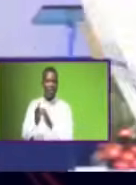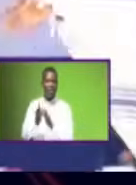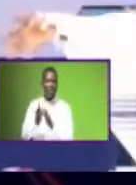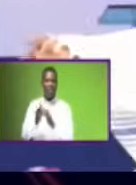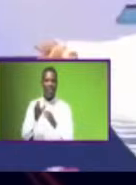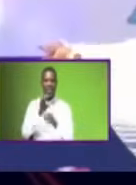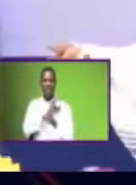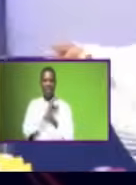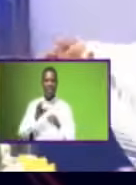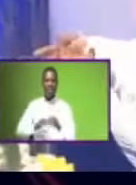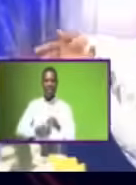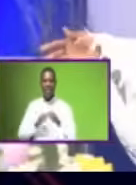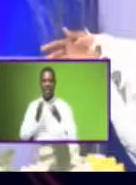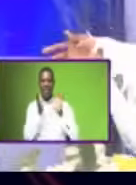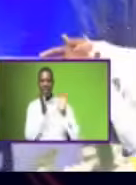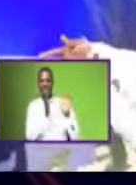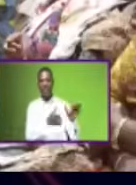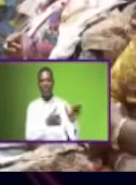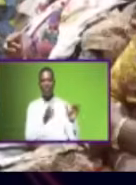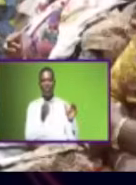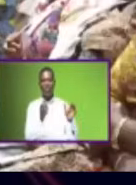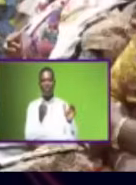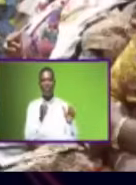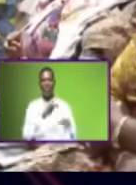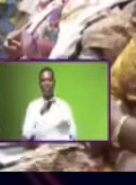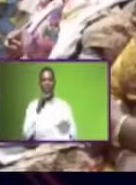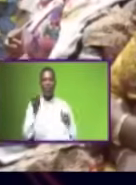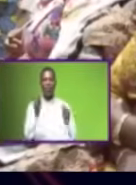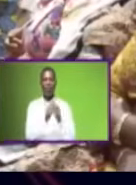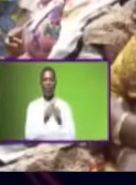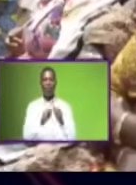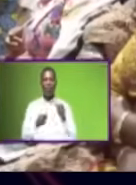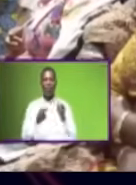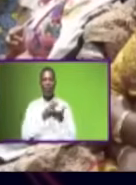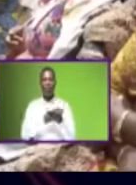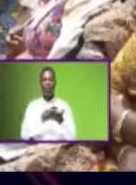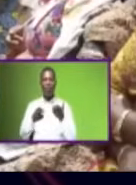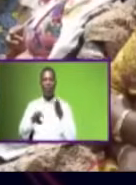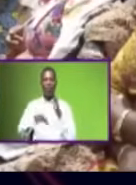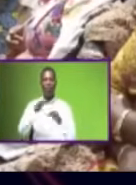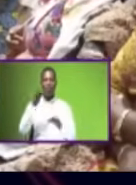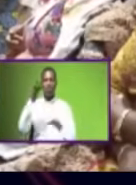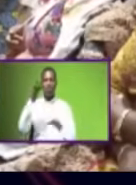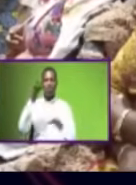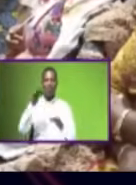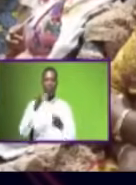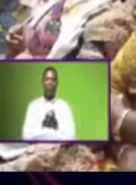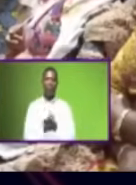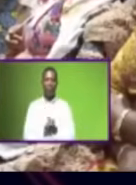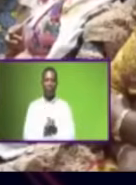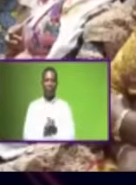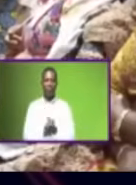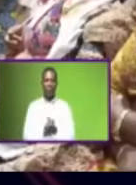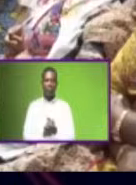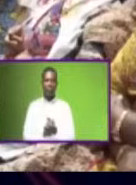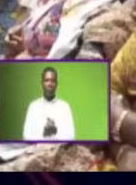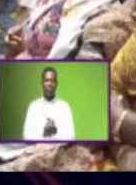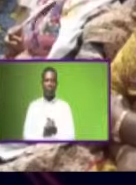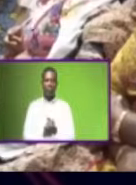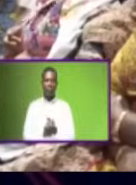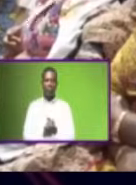tabernacle. And these were the people that Jesus Christ left them in the hands of the Holy Spirit.